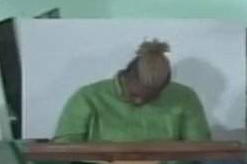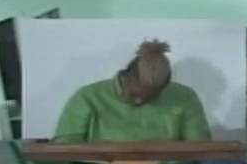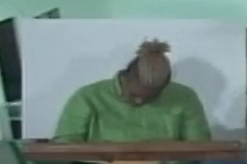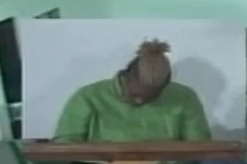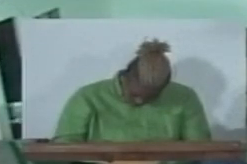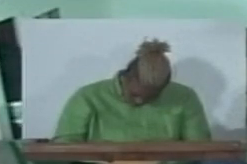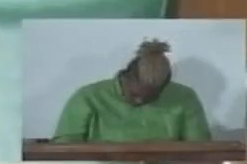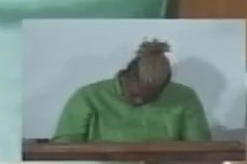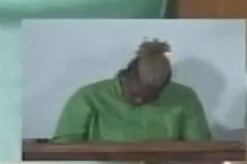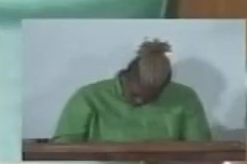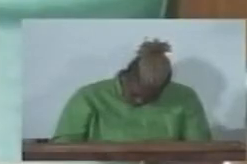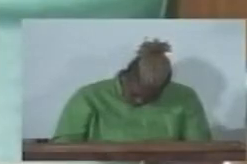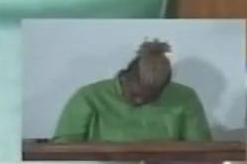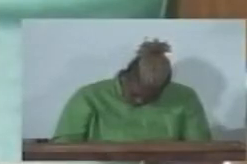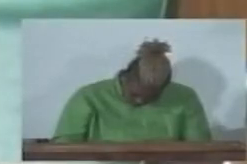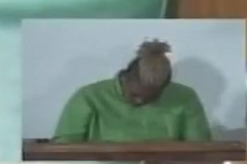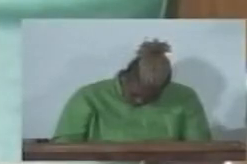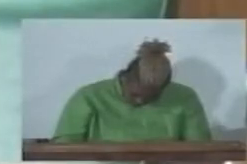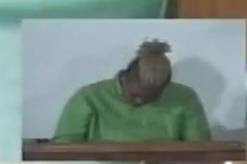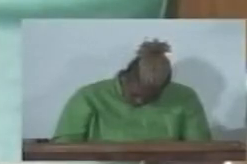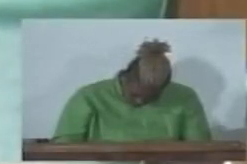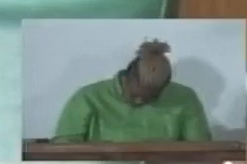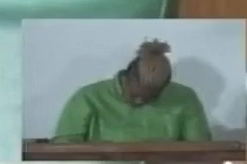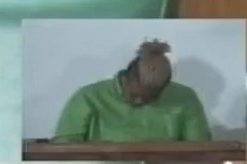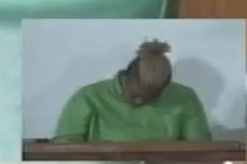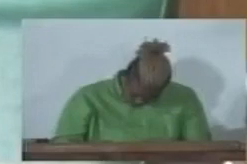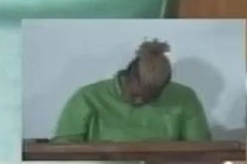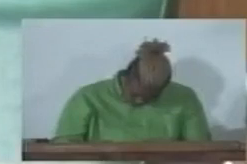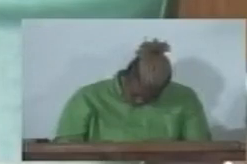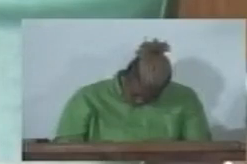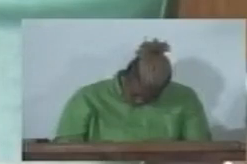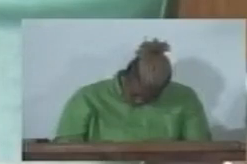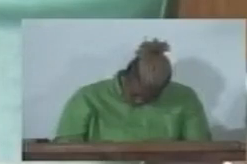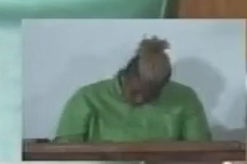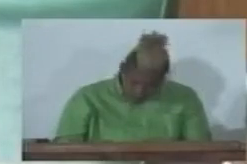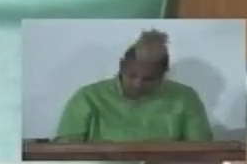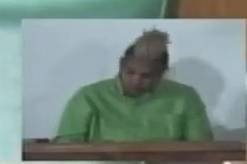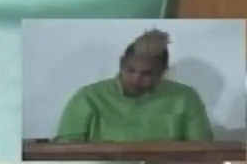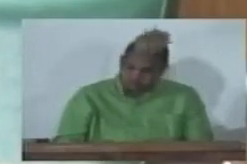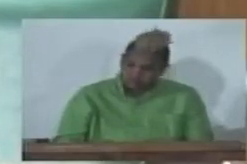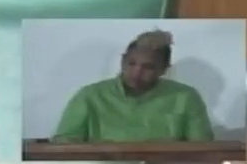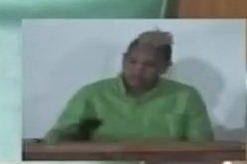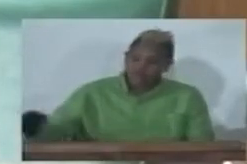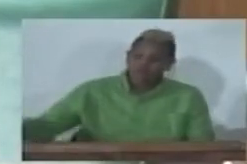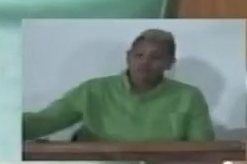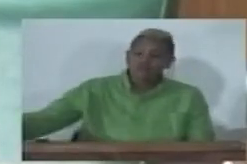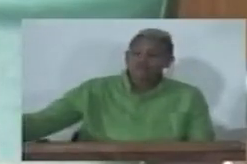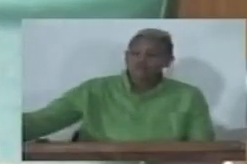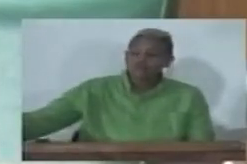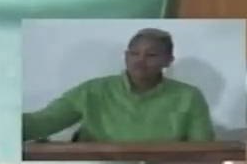Mr. President, it appears that we have